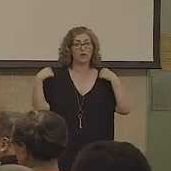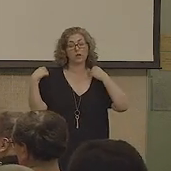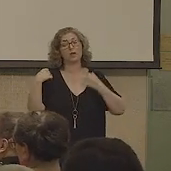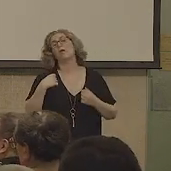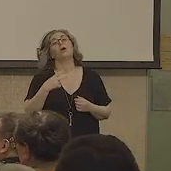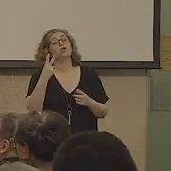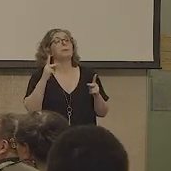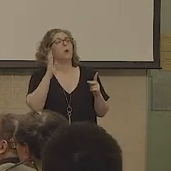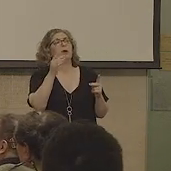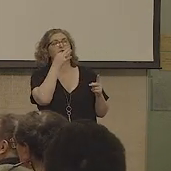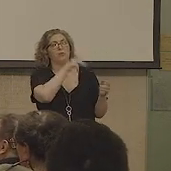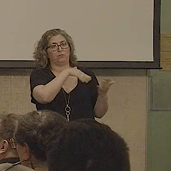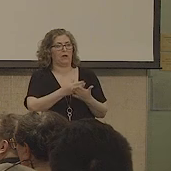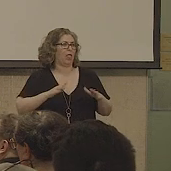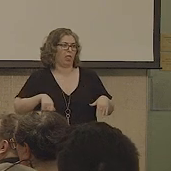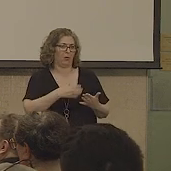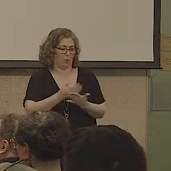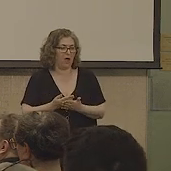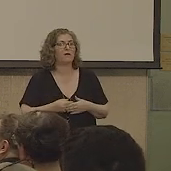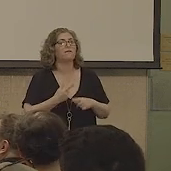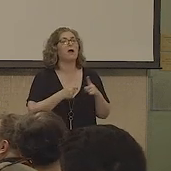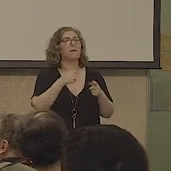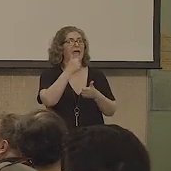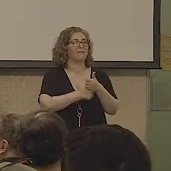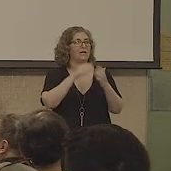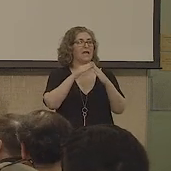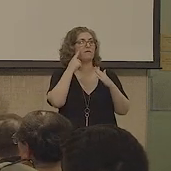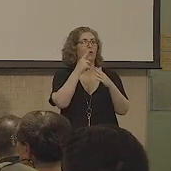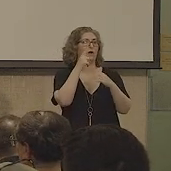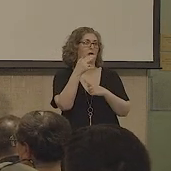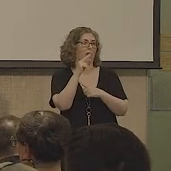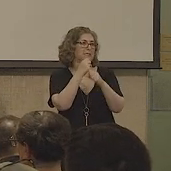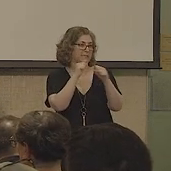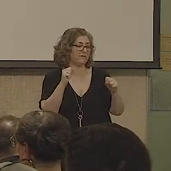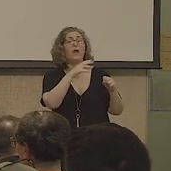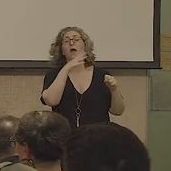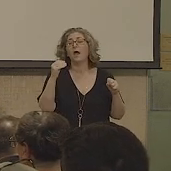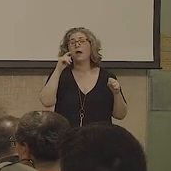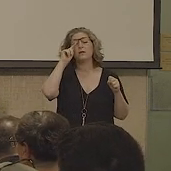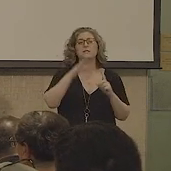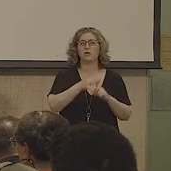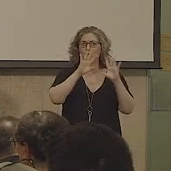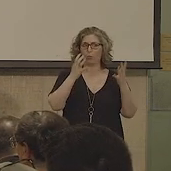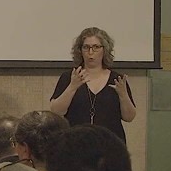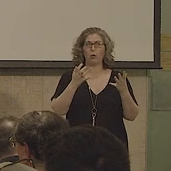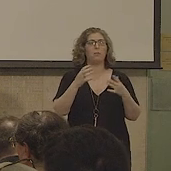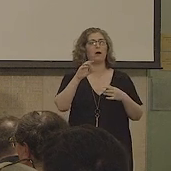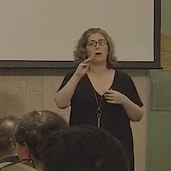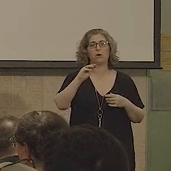Two people who will be coming, but they're not here yet, from Every Town for Gun Safety, and a very special group of